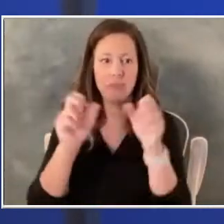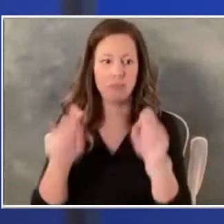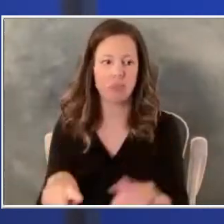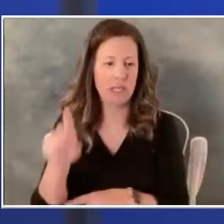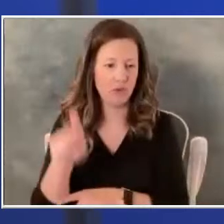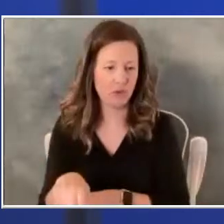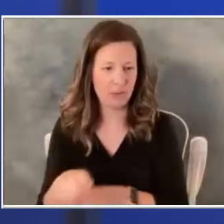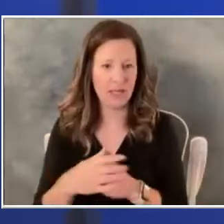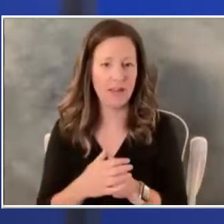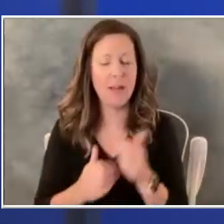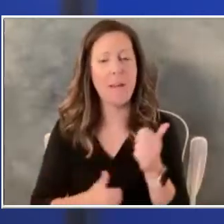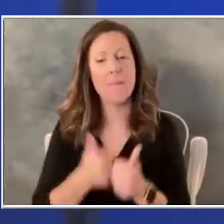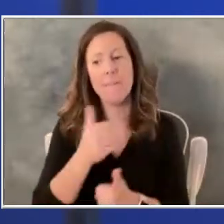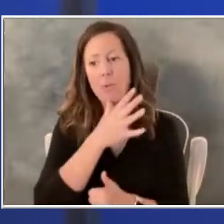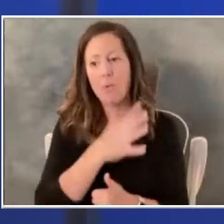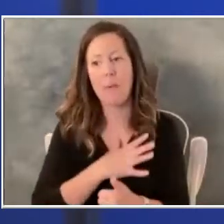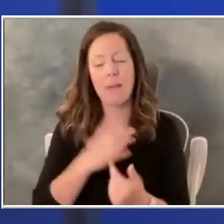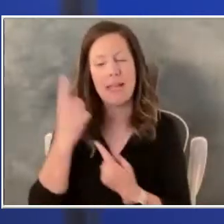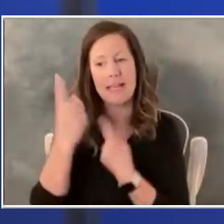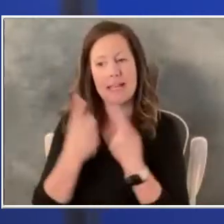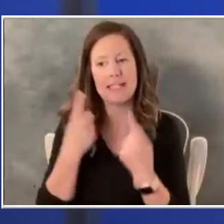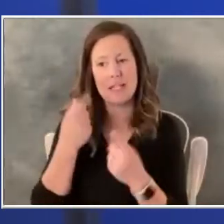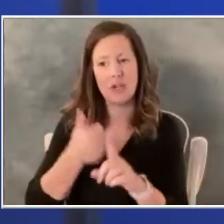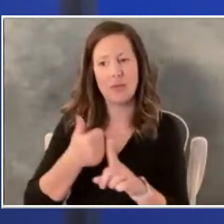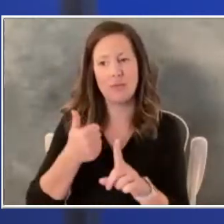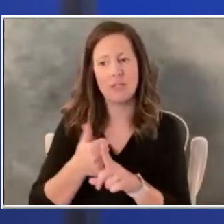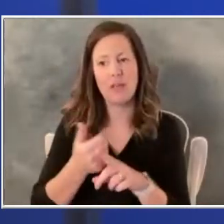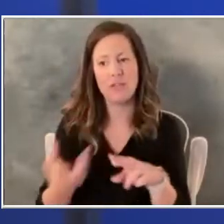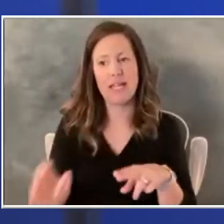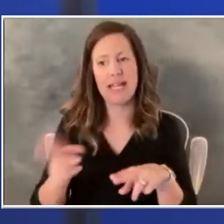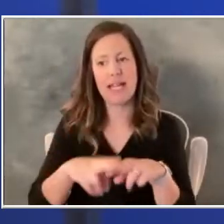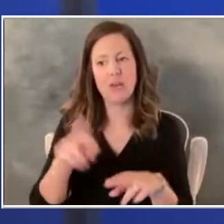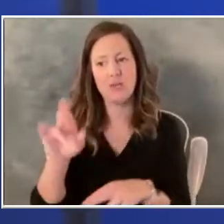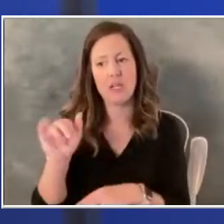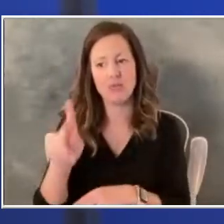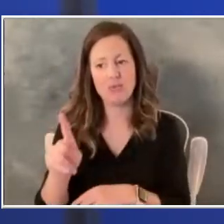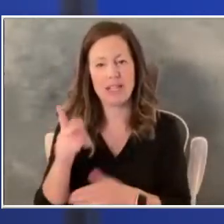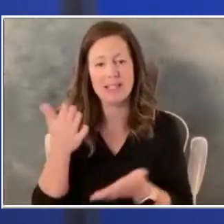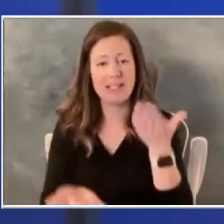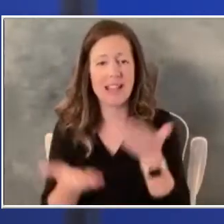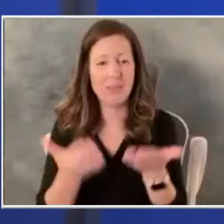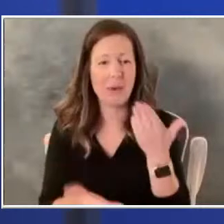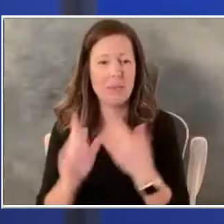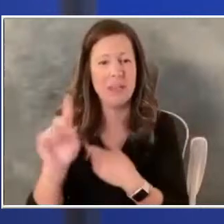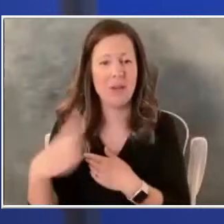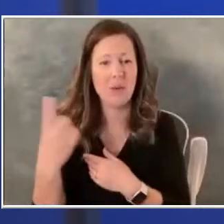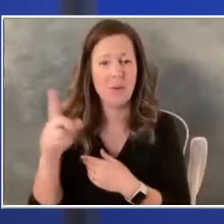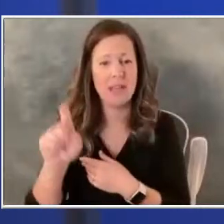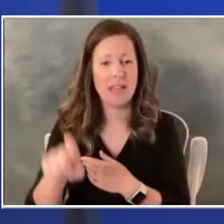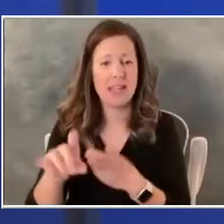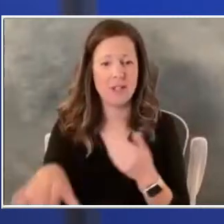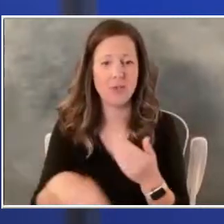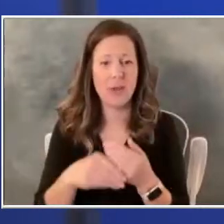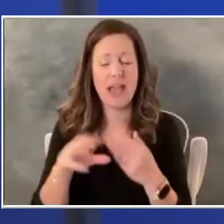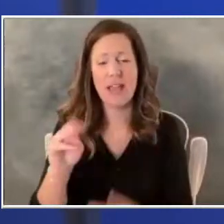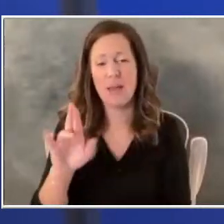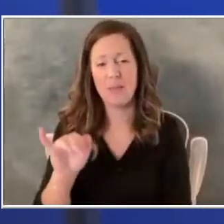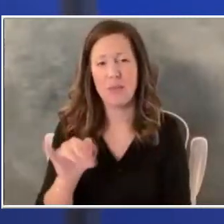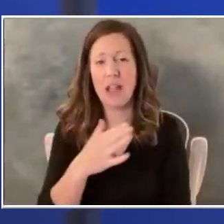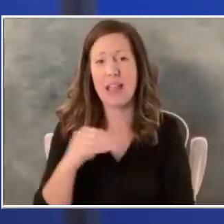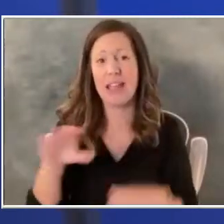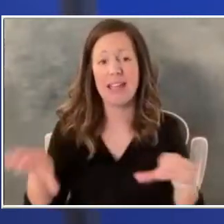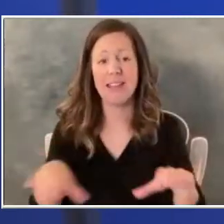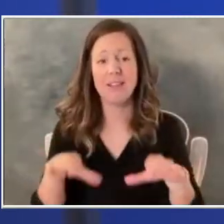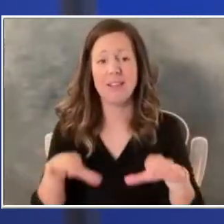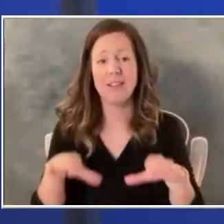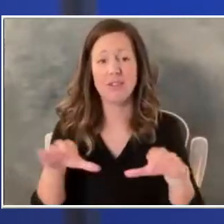Most women that consider themselves at increased risk, they probably only need to add the MRI and to do the healthy behaviors